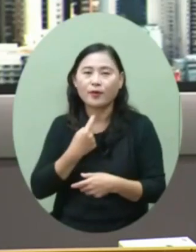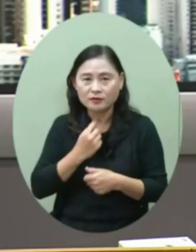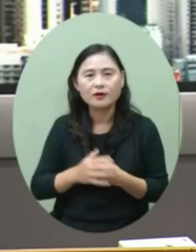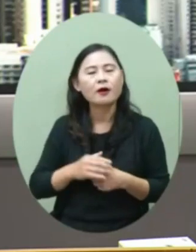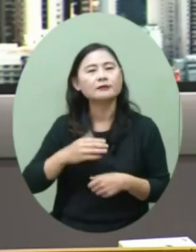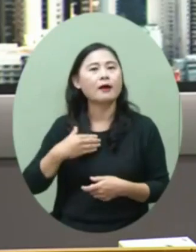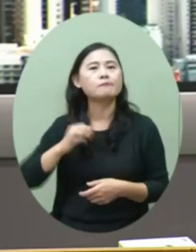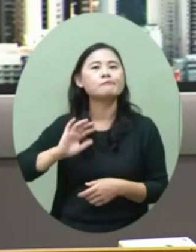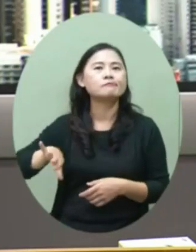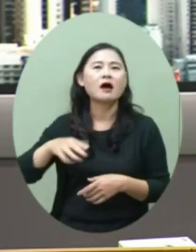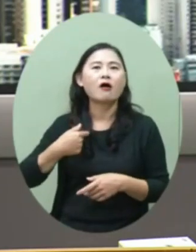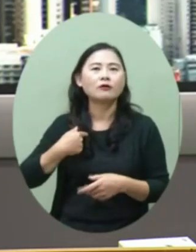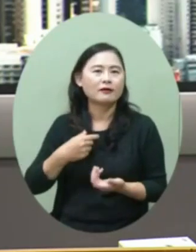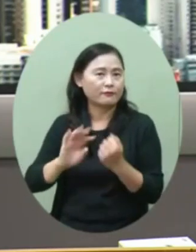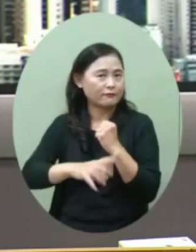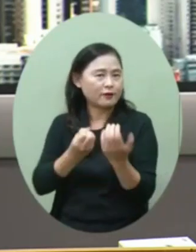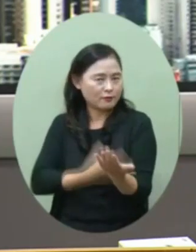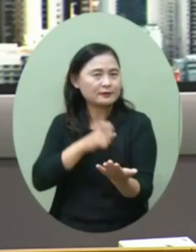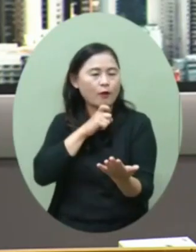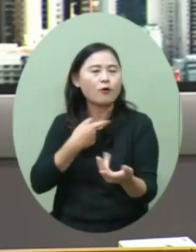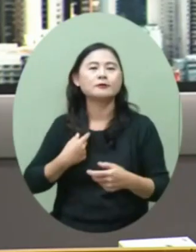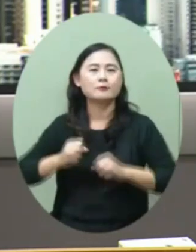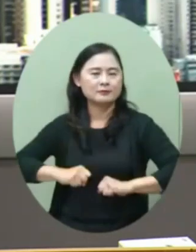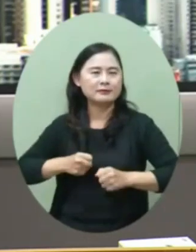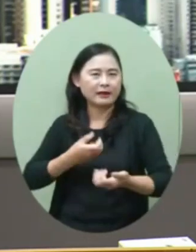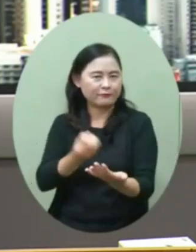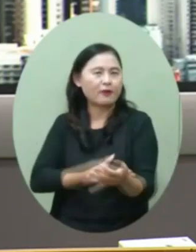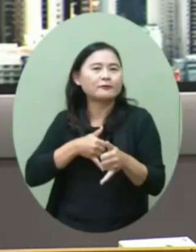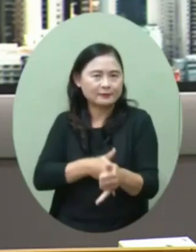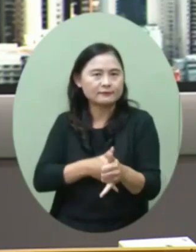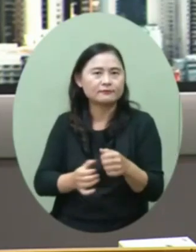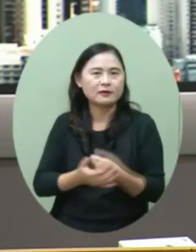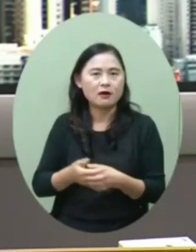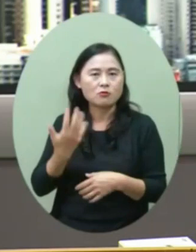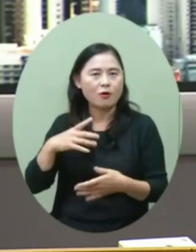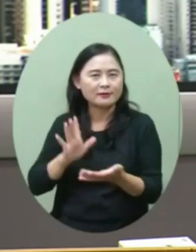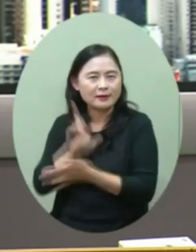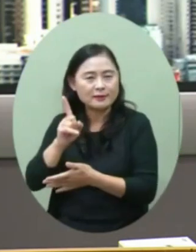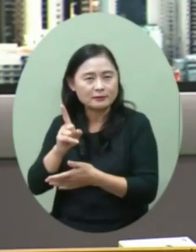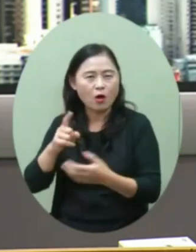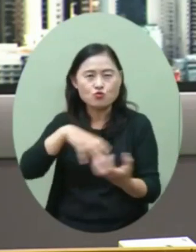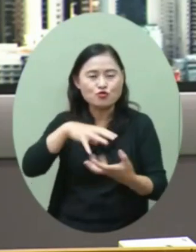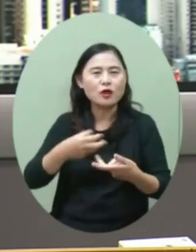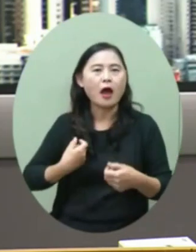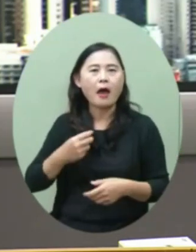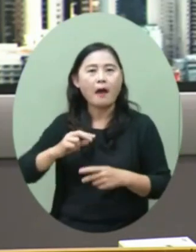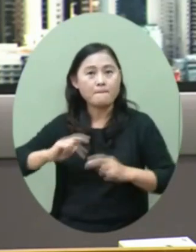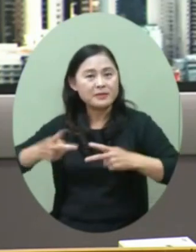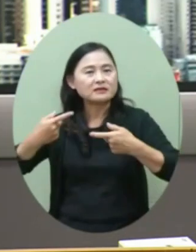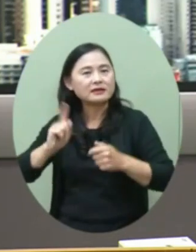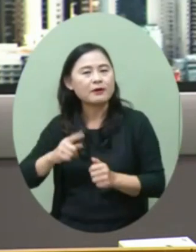pledge they will continue with their fight, but that does not matter because now we have the law. We will firmly enforce the